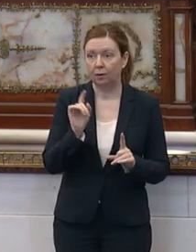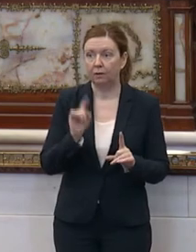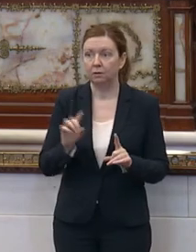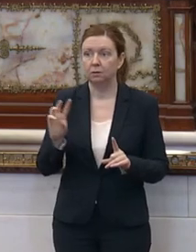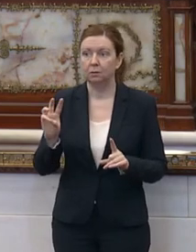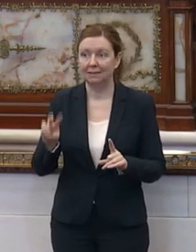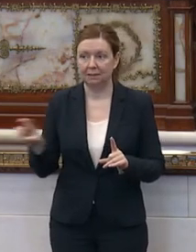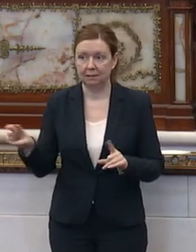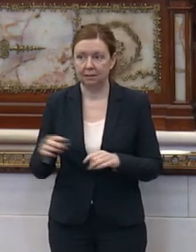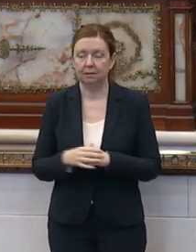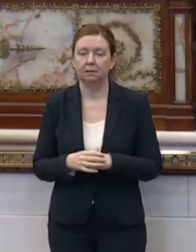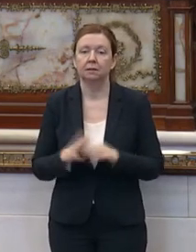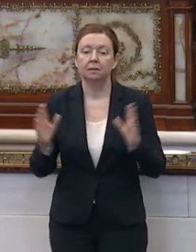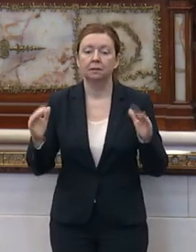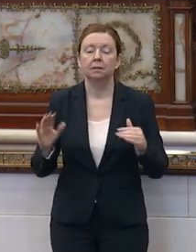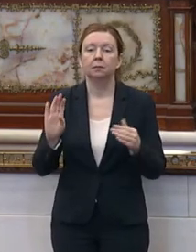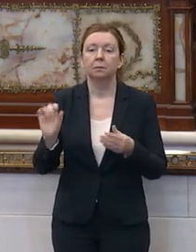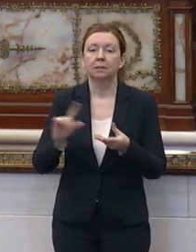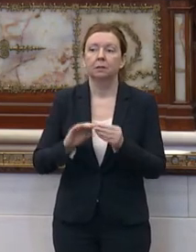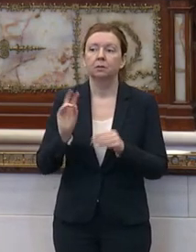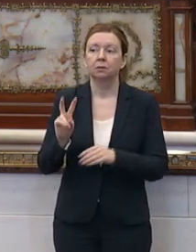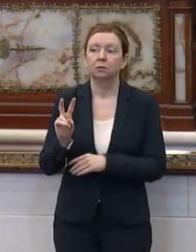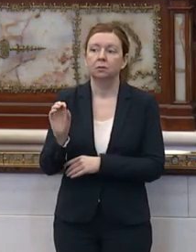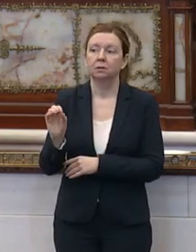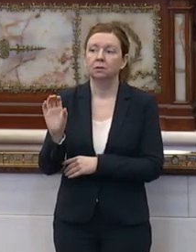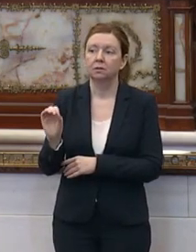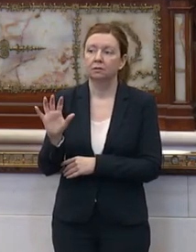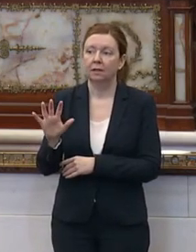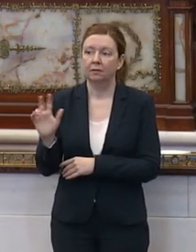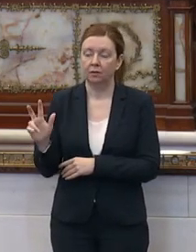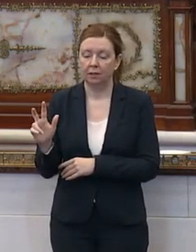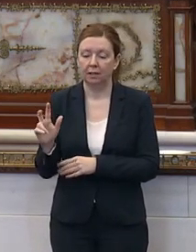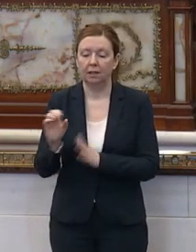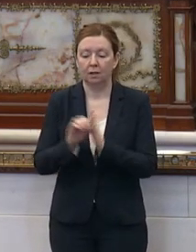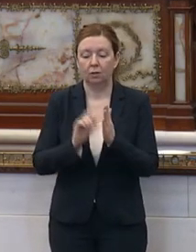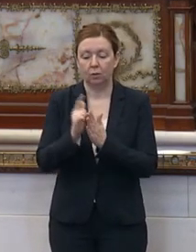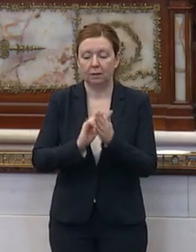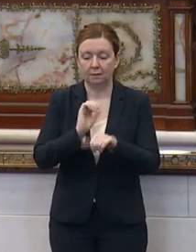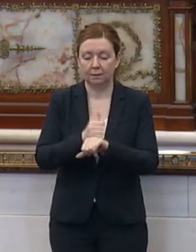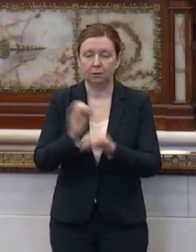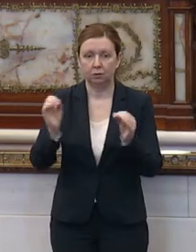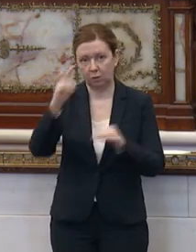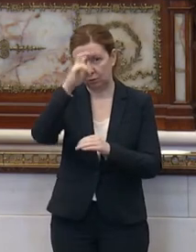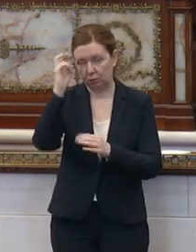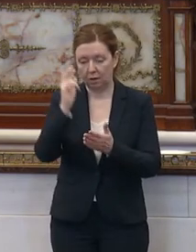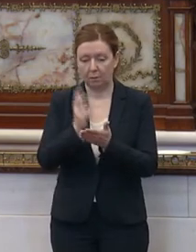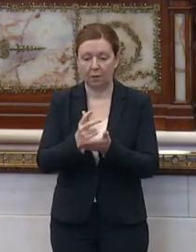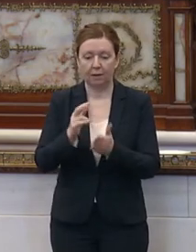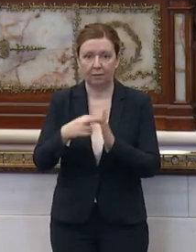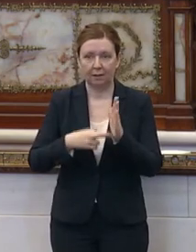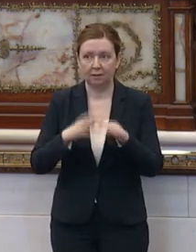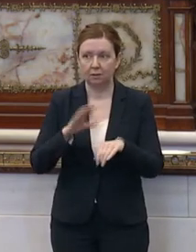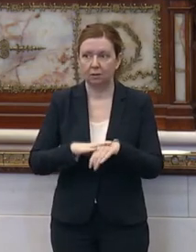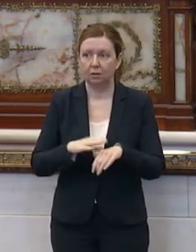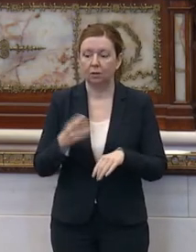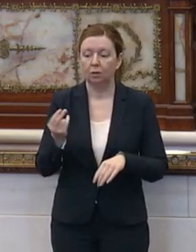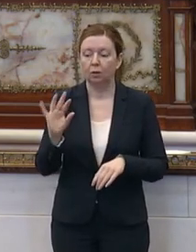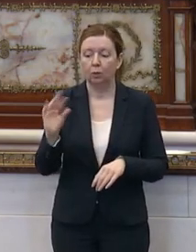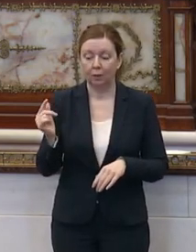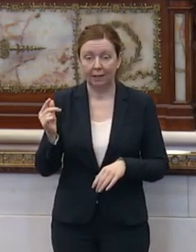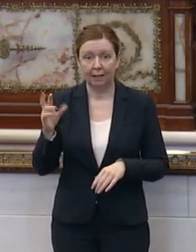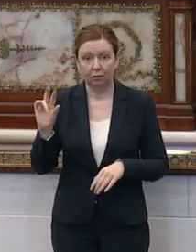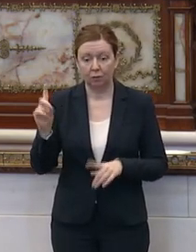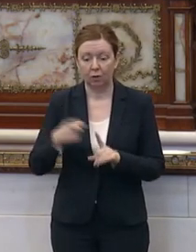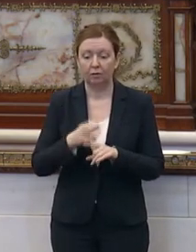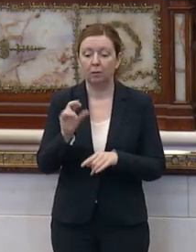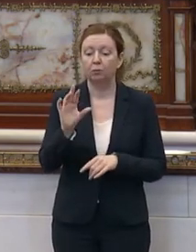to 66th Street. And bill number 220053, entitled an ordinance establishing a no truck parking regulation on Horning Road